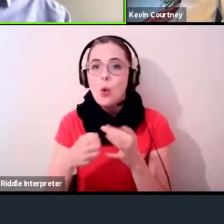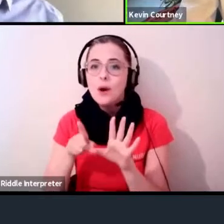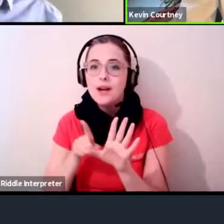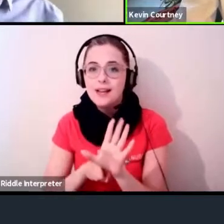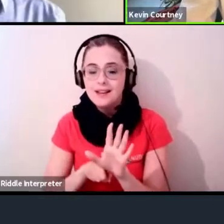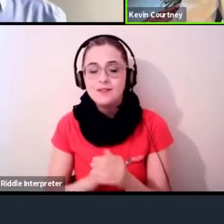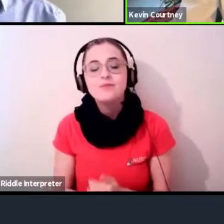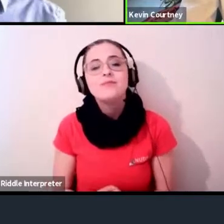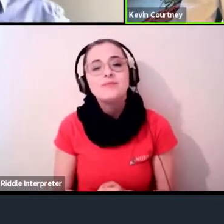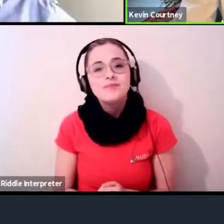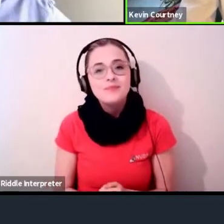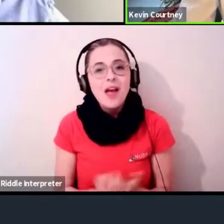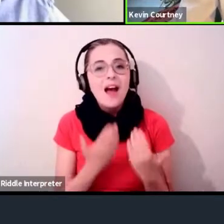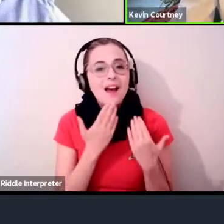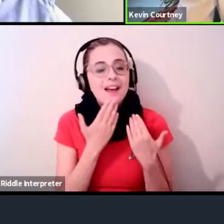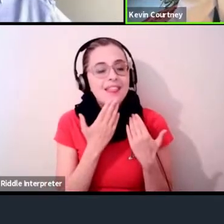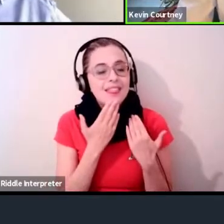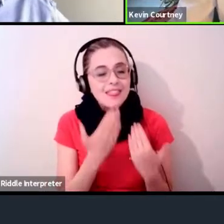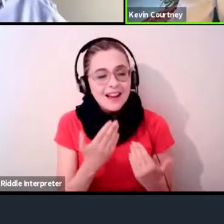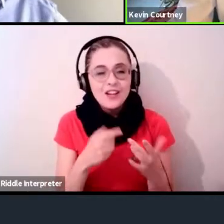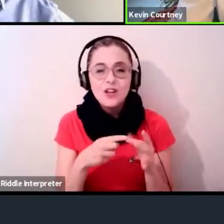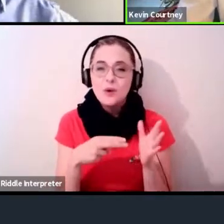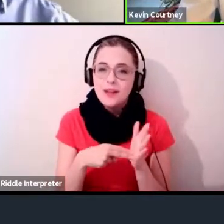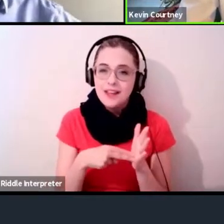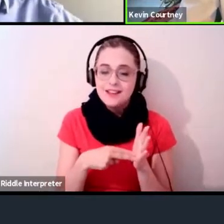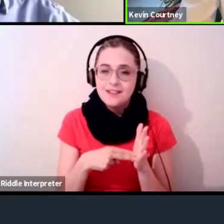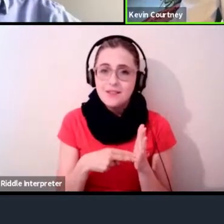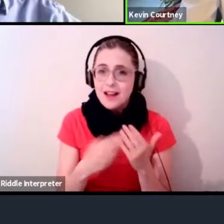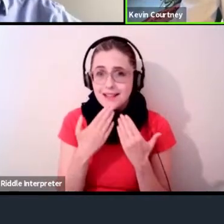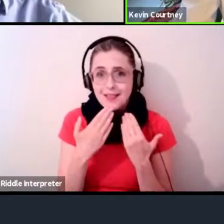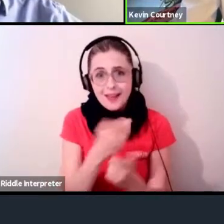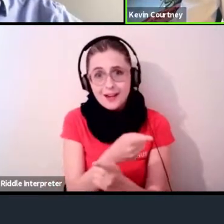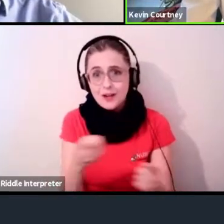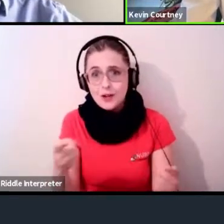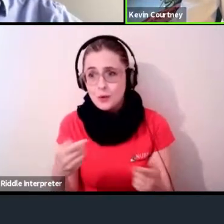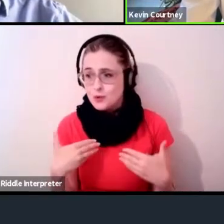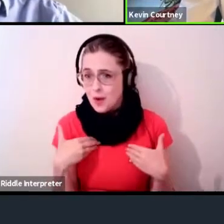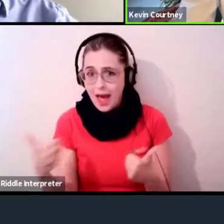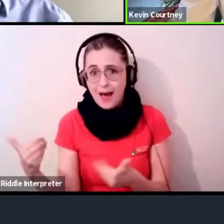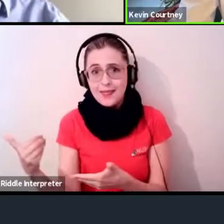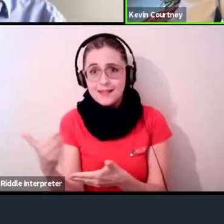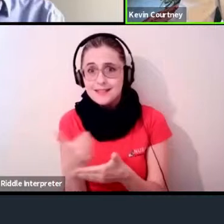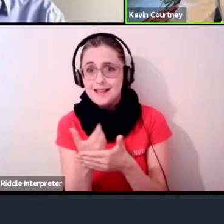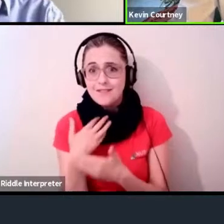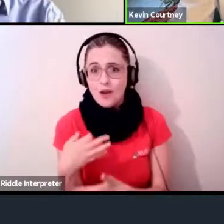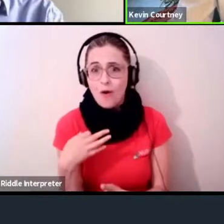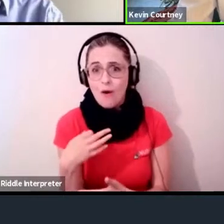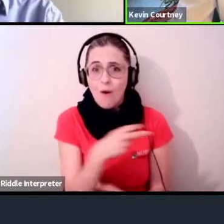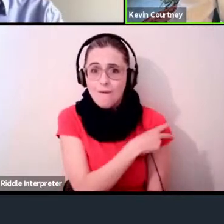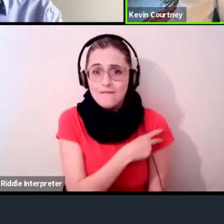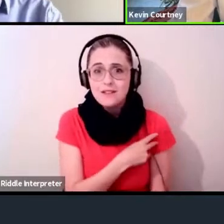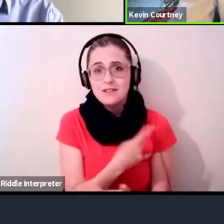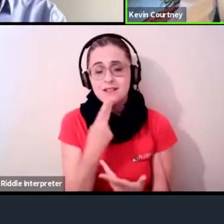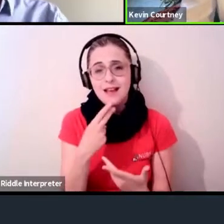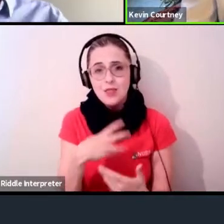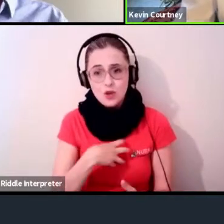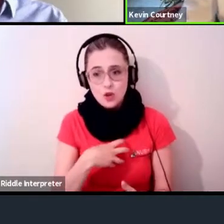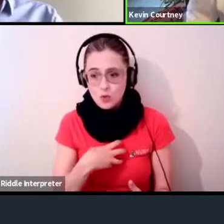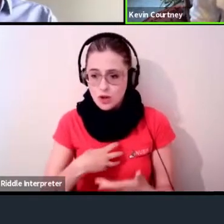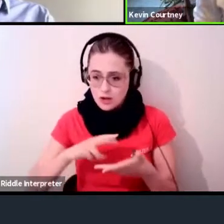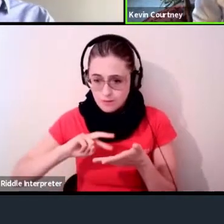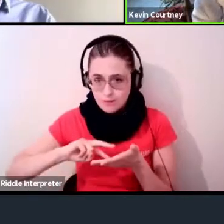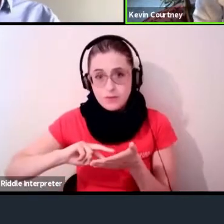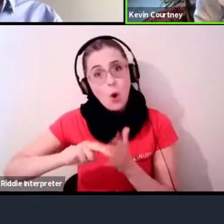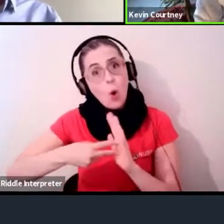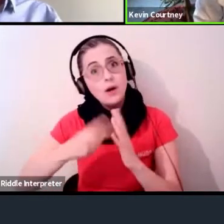Thank you very much, Ian. And thanks to the health and safety officers in the union, the Health and Safety Officers Organising